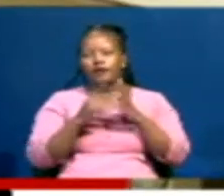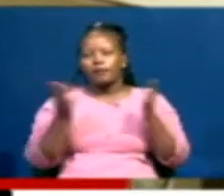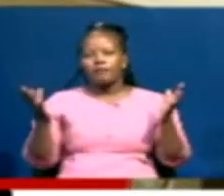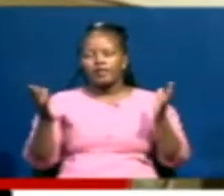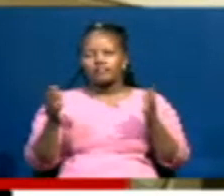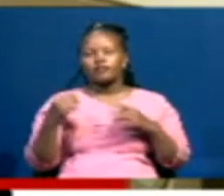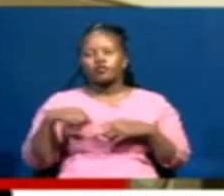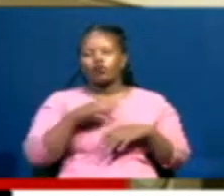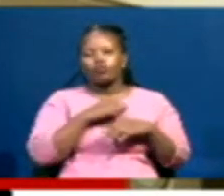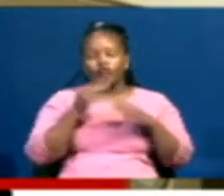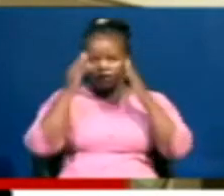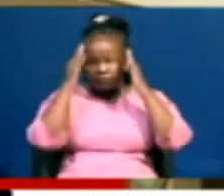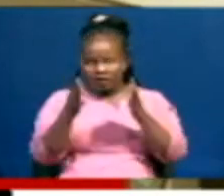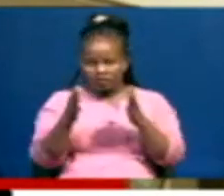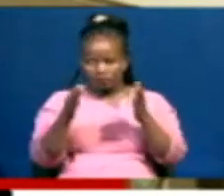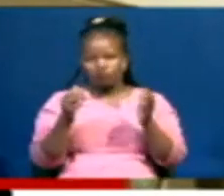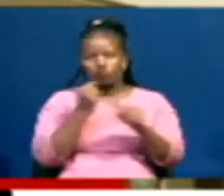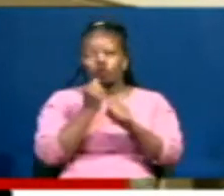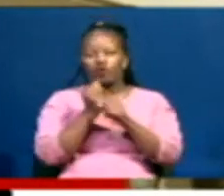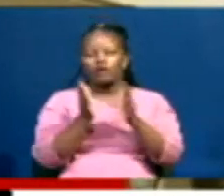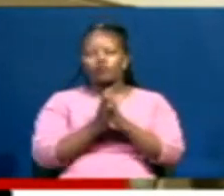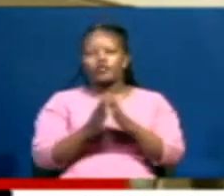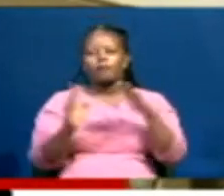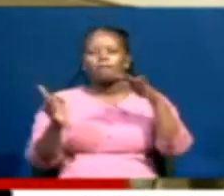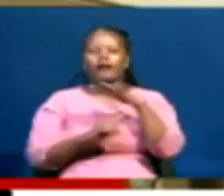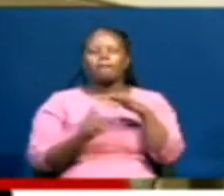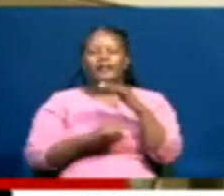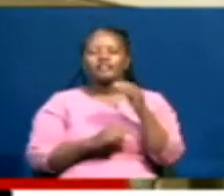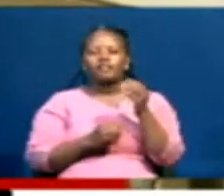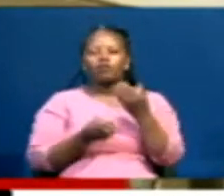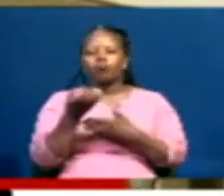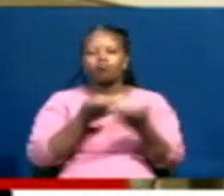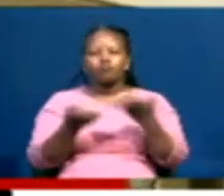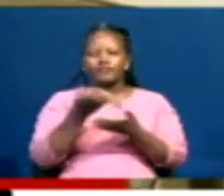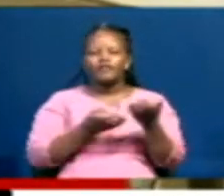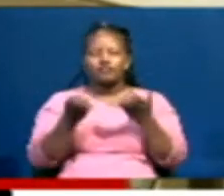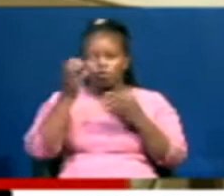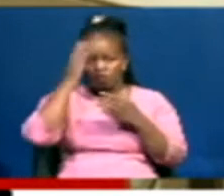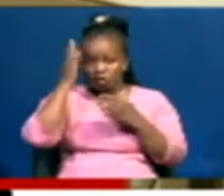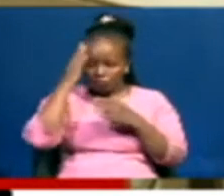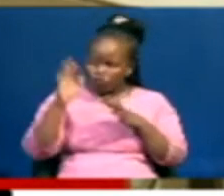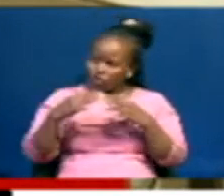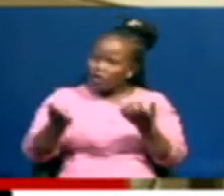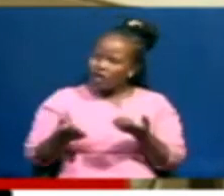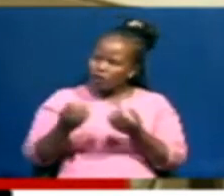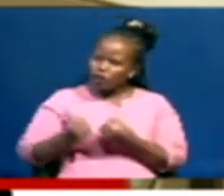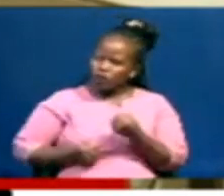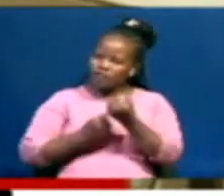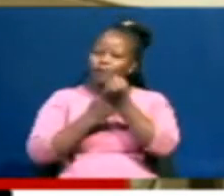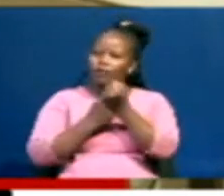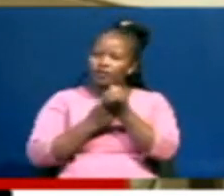looking forward to collaborate with the Ministry of Trade to see how we can support the Kenyan enterprises and also even